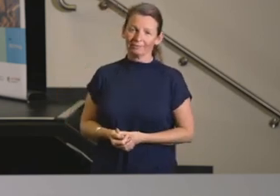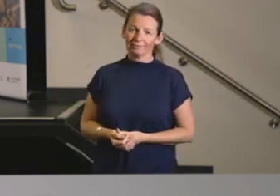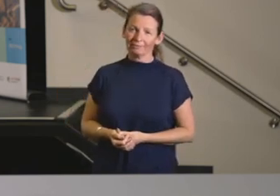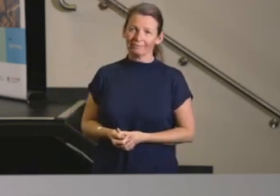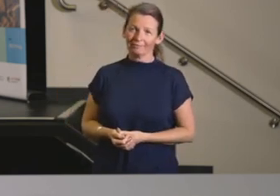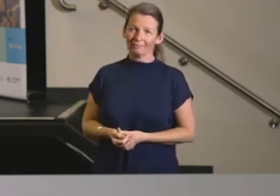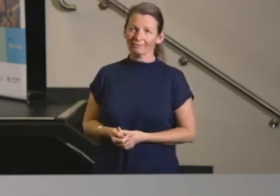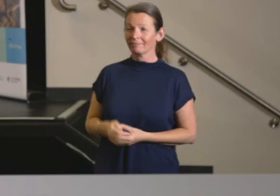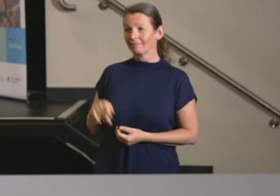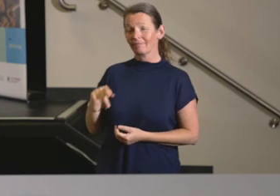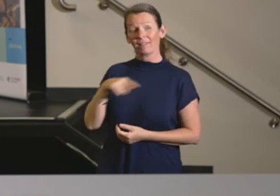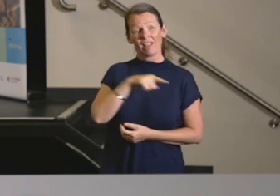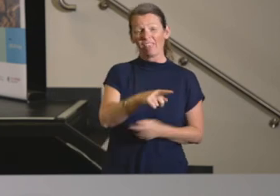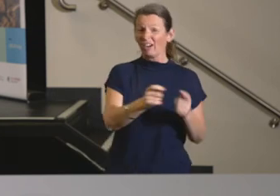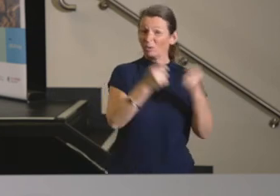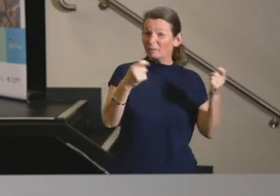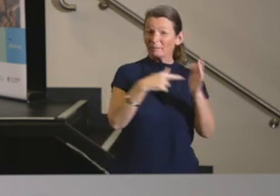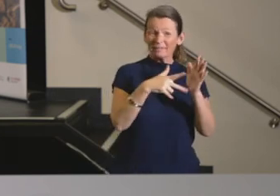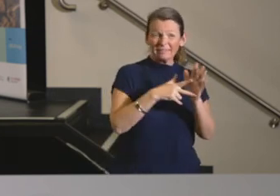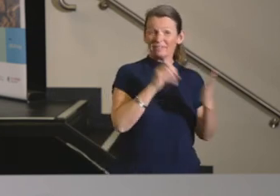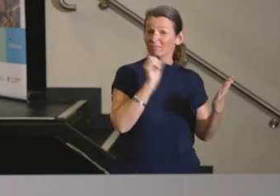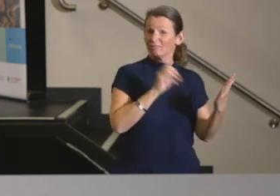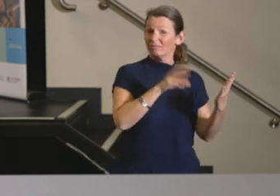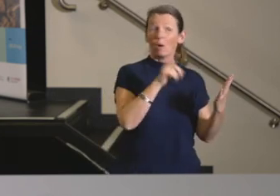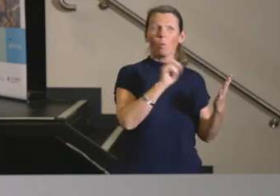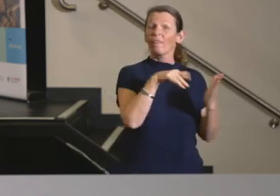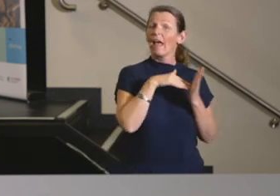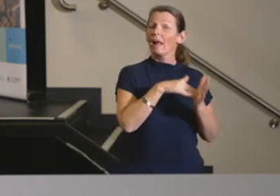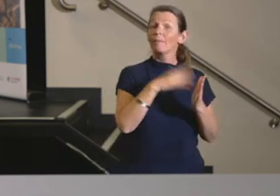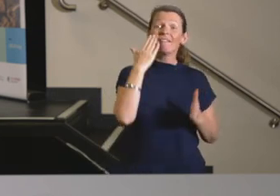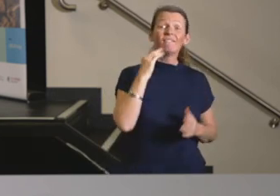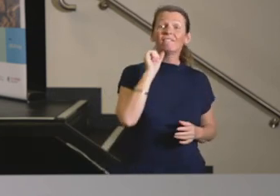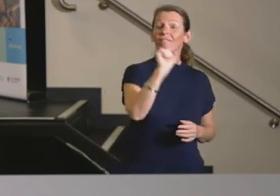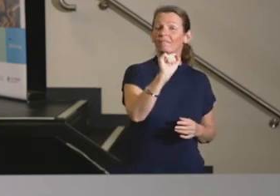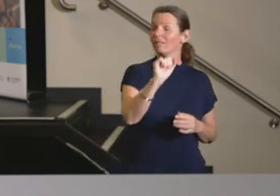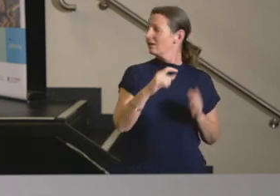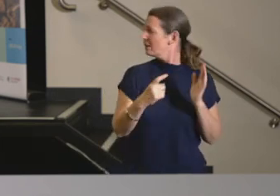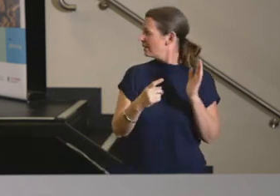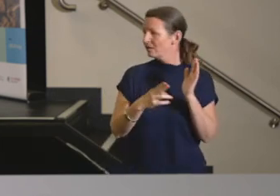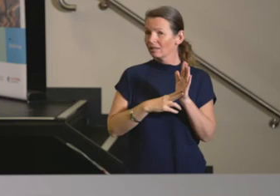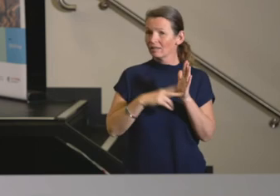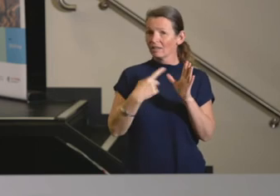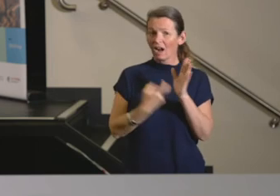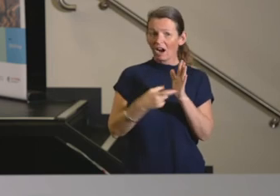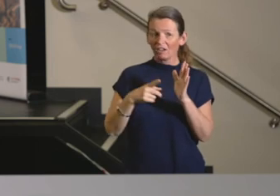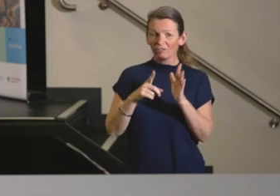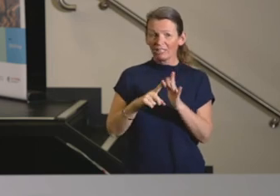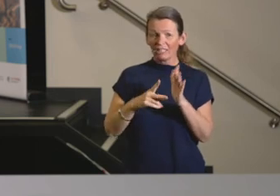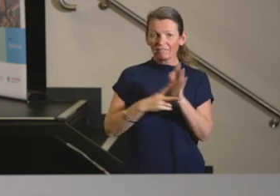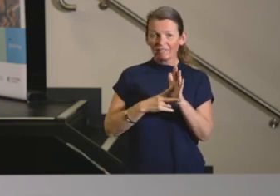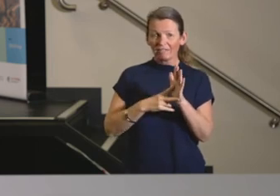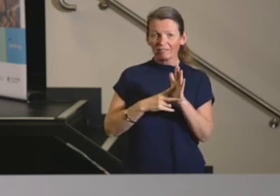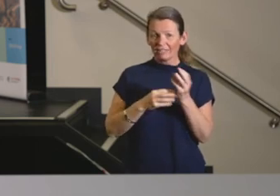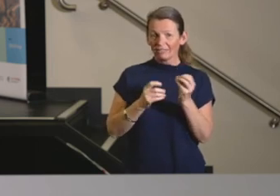the mainstream movement in India done? The feminists are called Narivadi, and Vadi is like